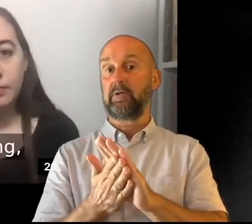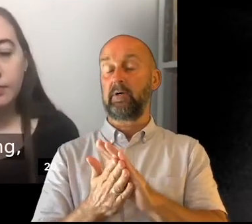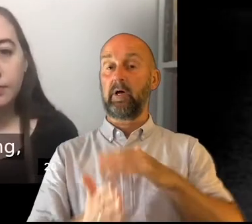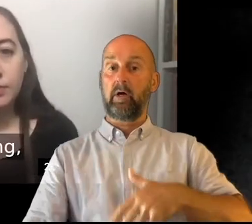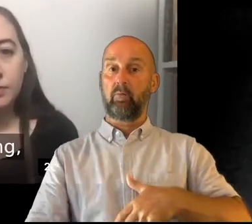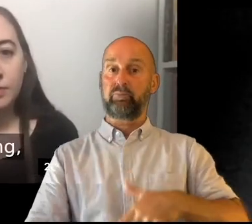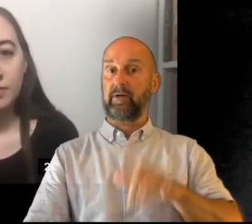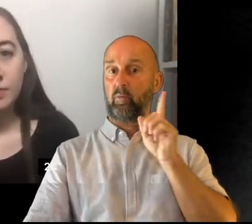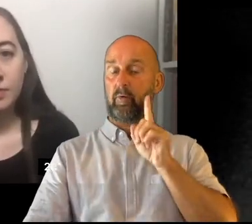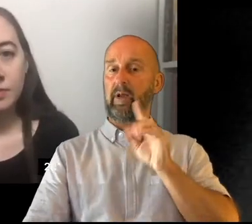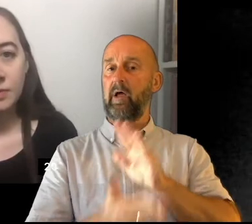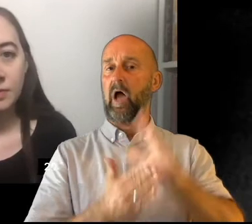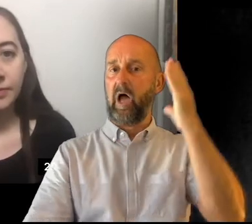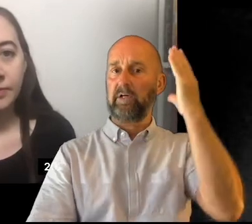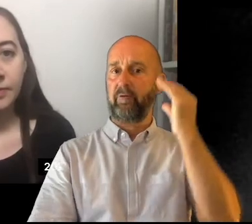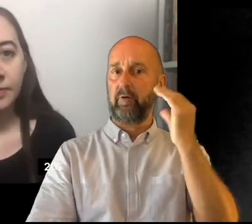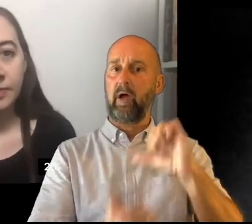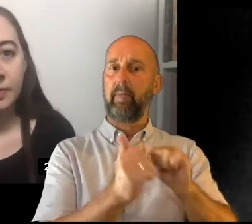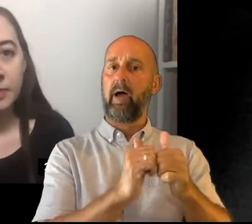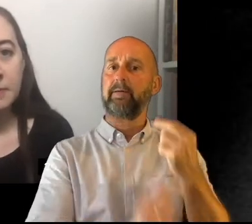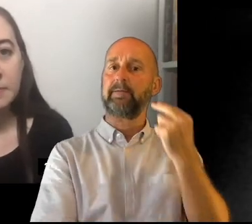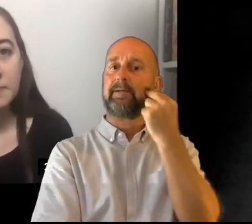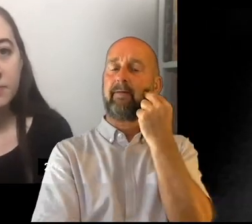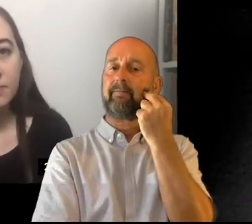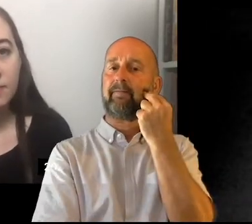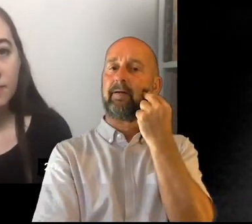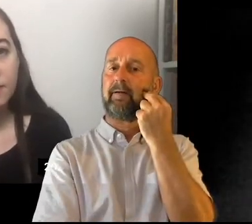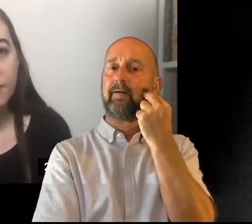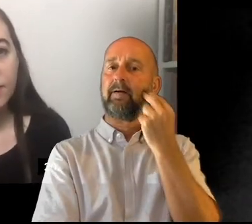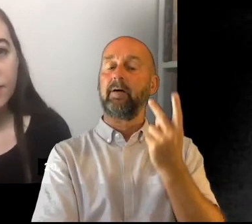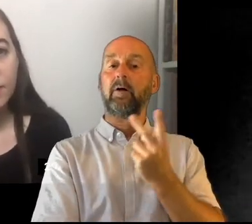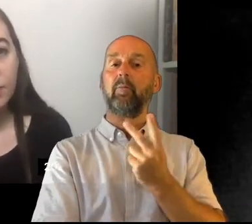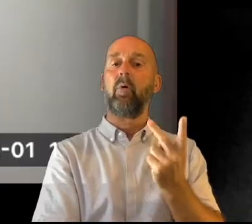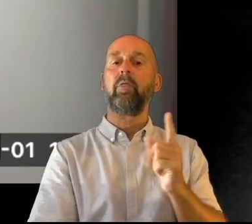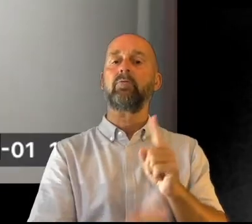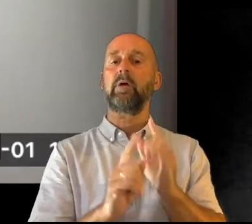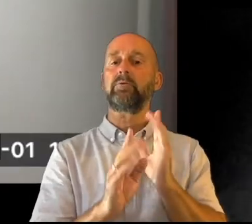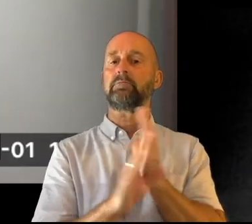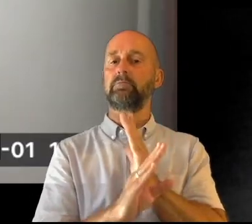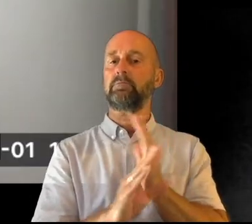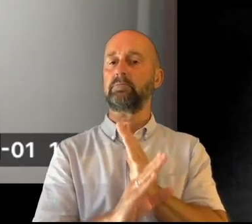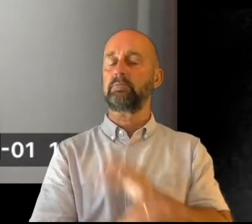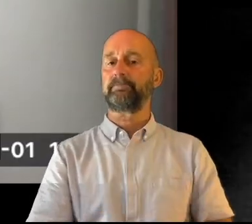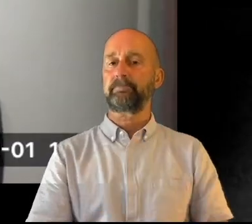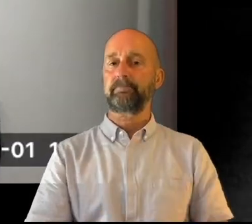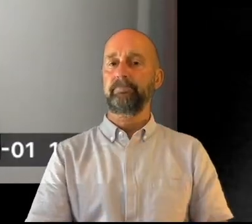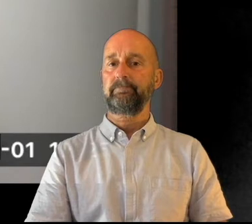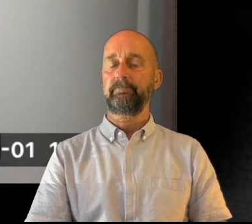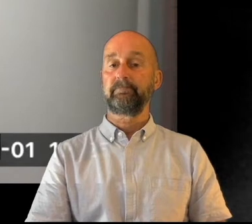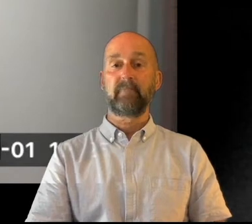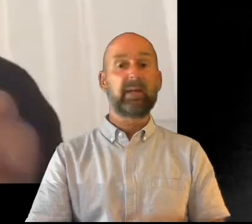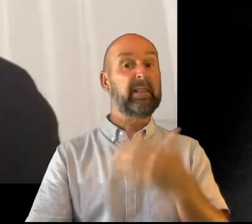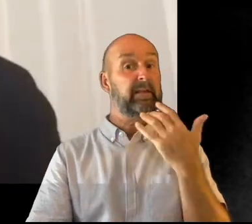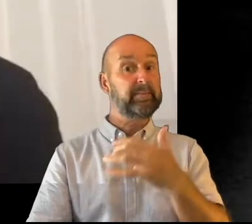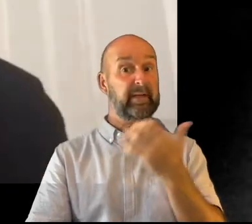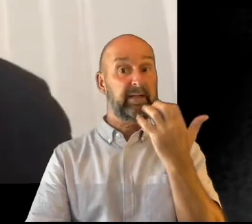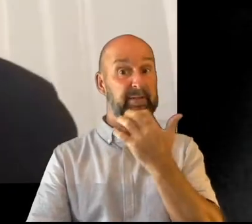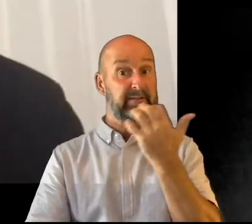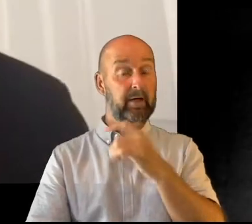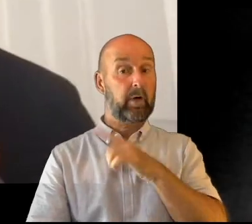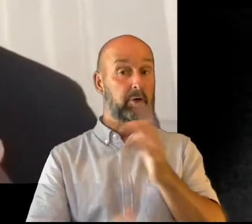of hearing. Partner is deaf. Facts they're both working hard to conceal. Look, there's been a mistake here. We're here